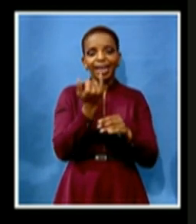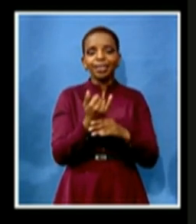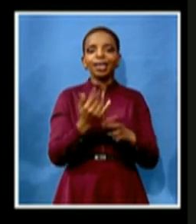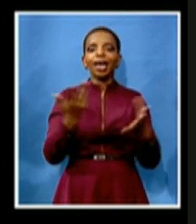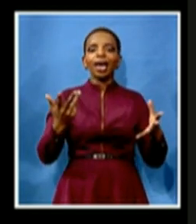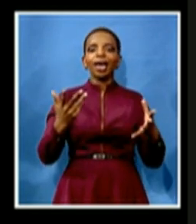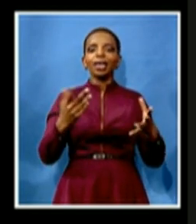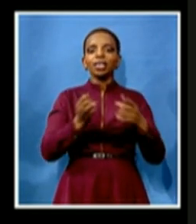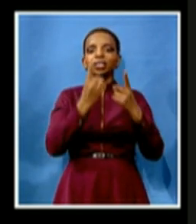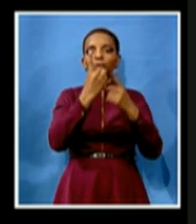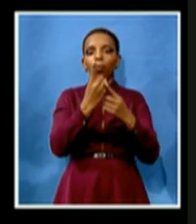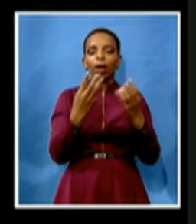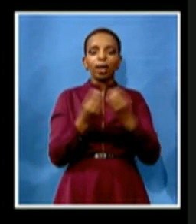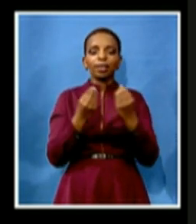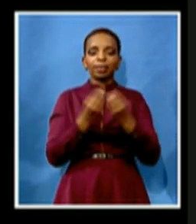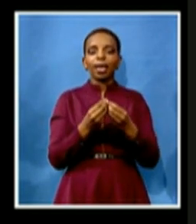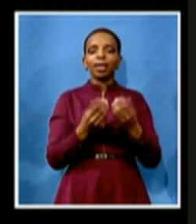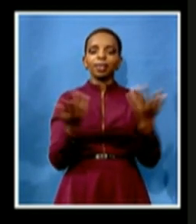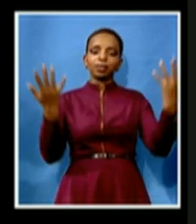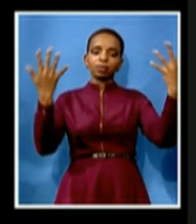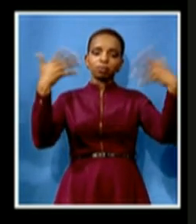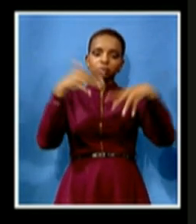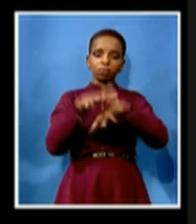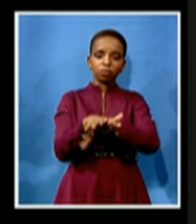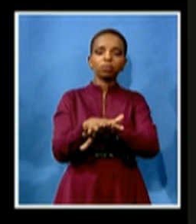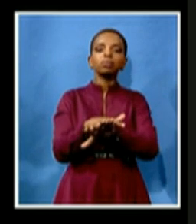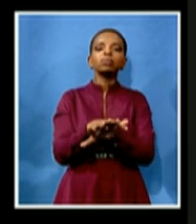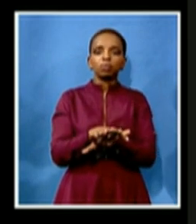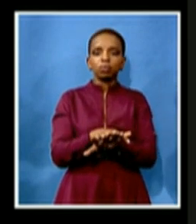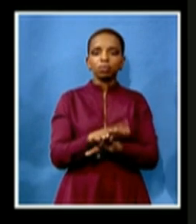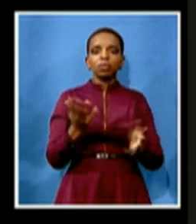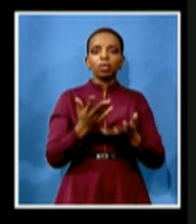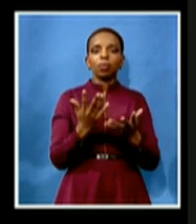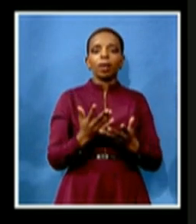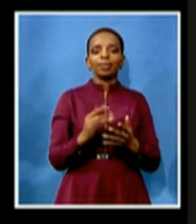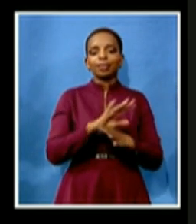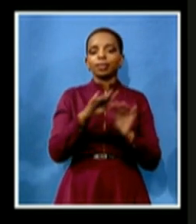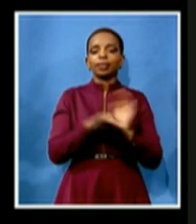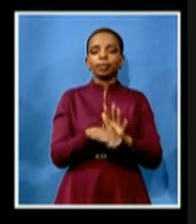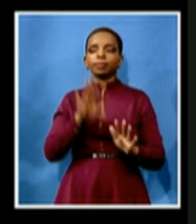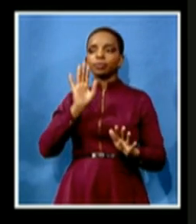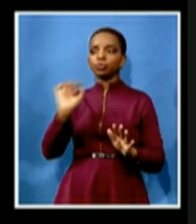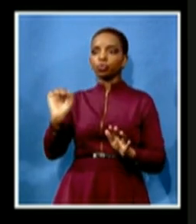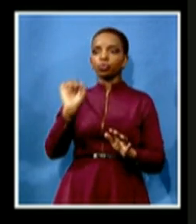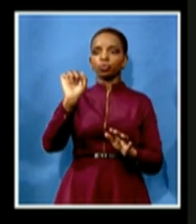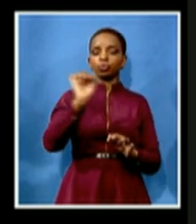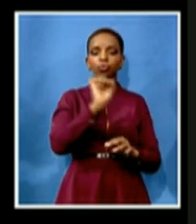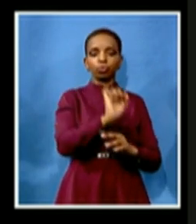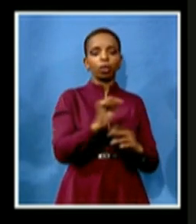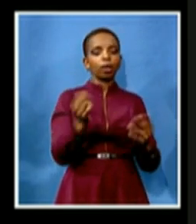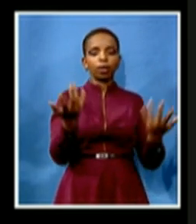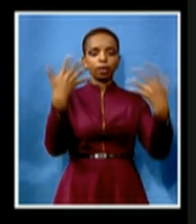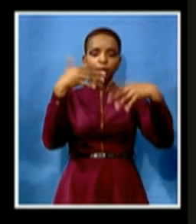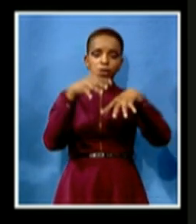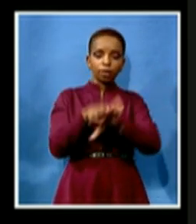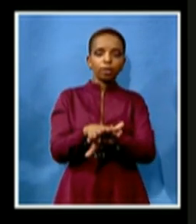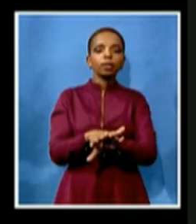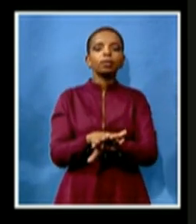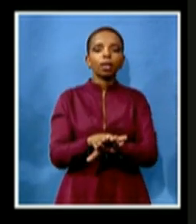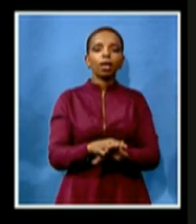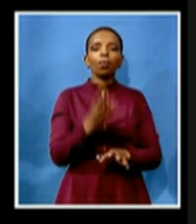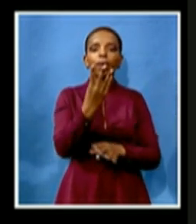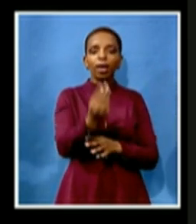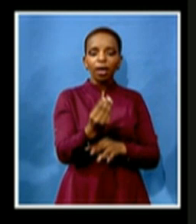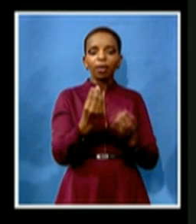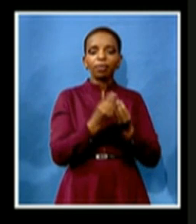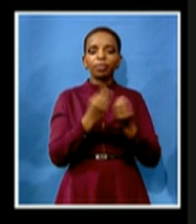where we'll just go for one and consume it. We actually have a number of things to pick on different ones depending on what we think is